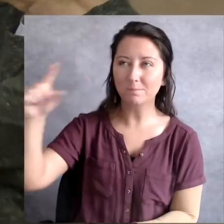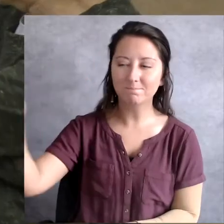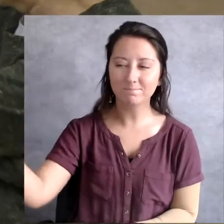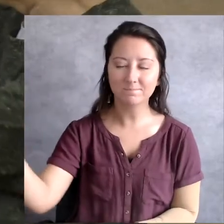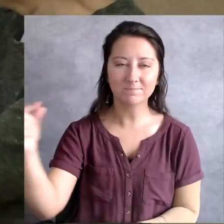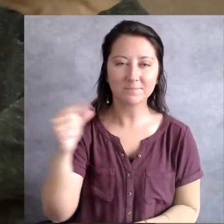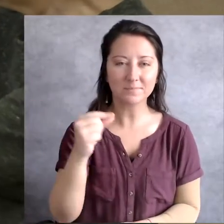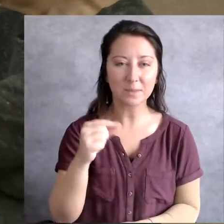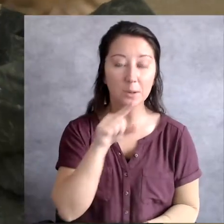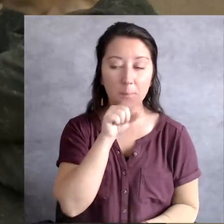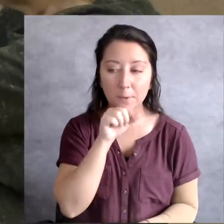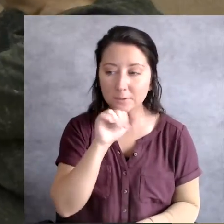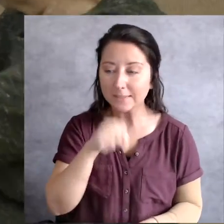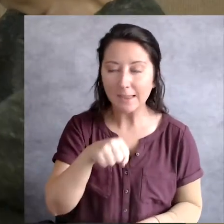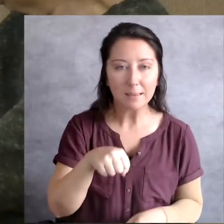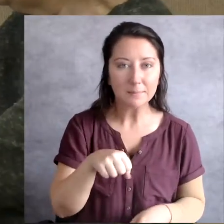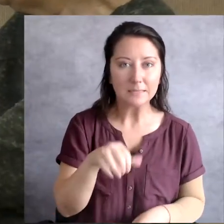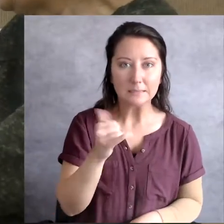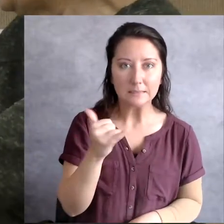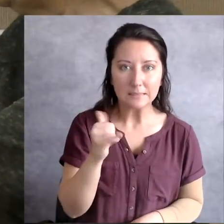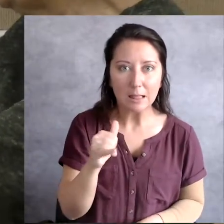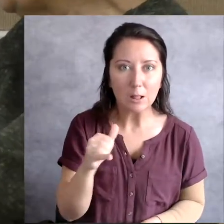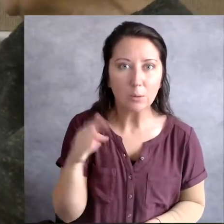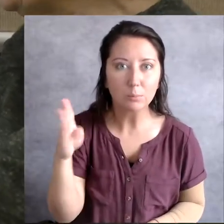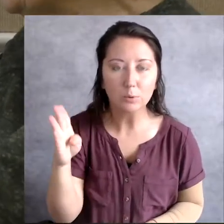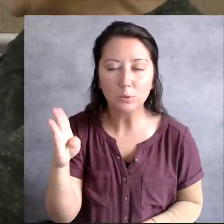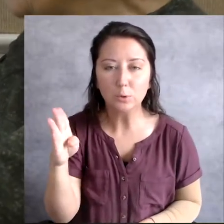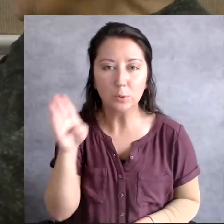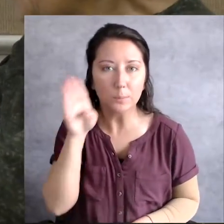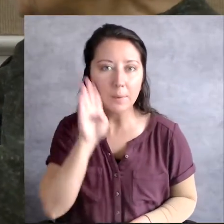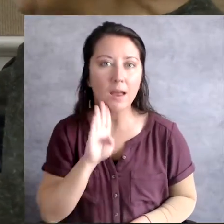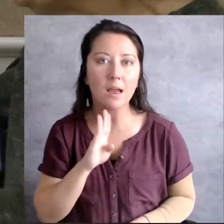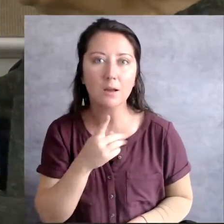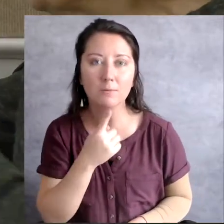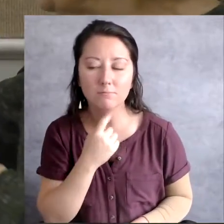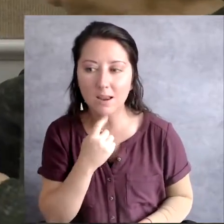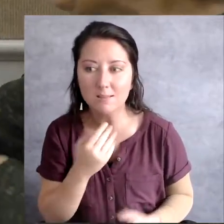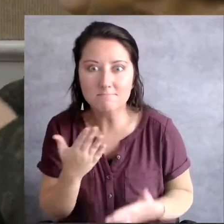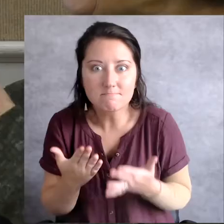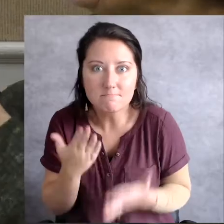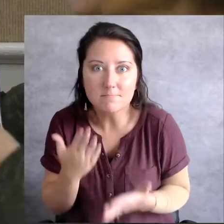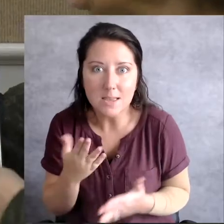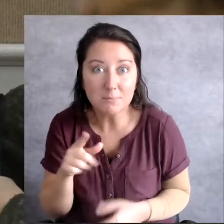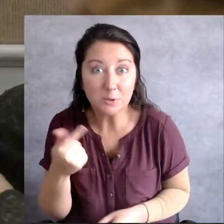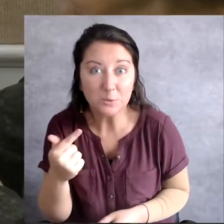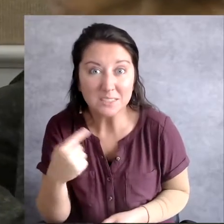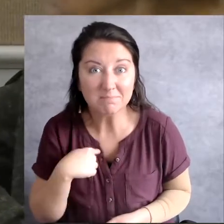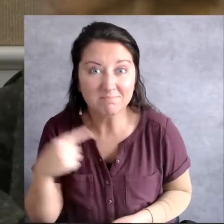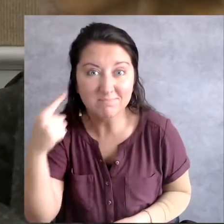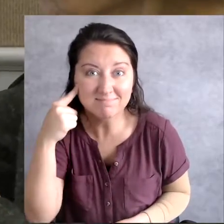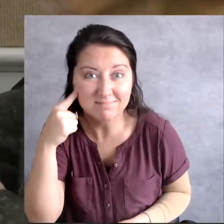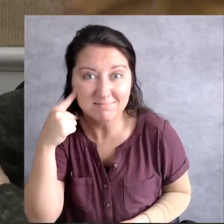Birds can be yellow, blue, brown, red, or even green, I think.